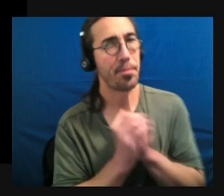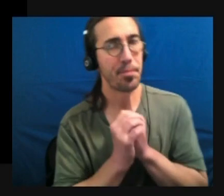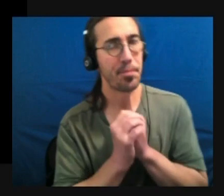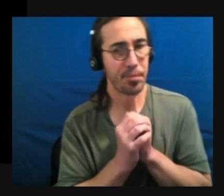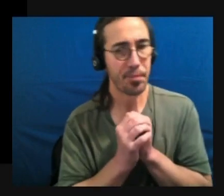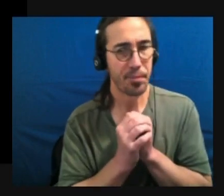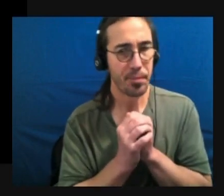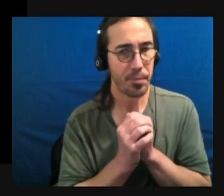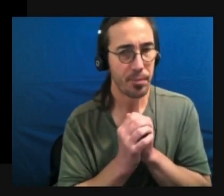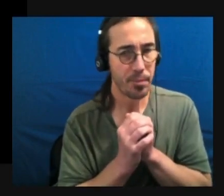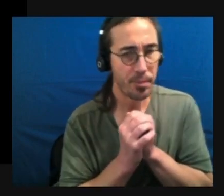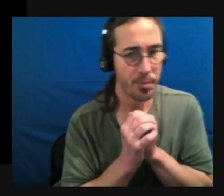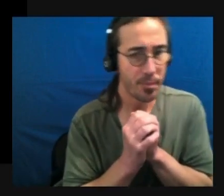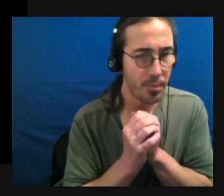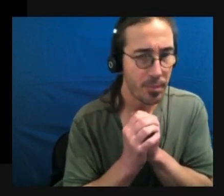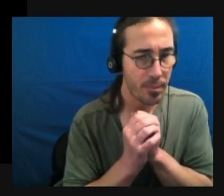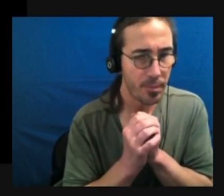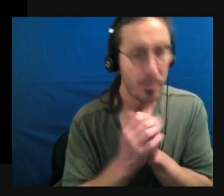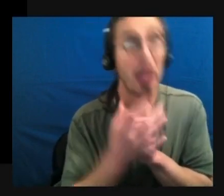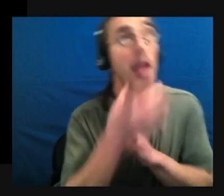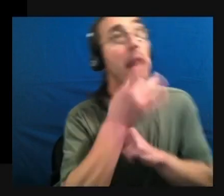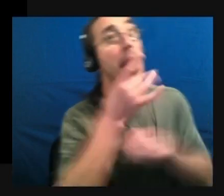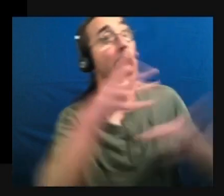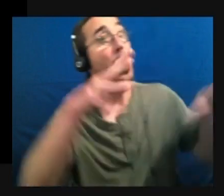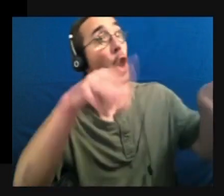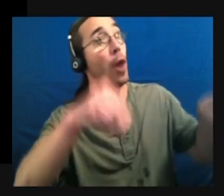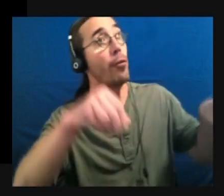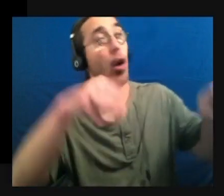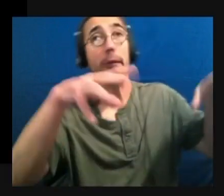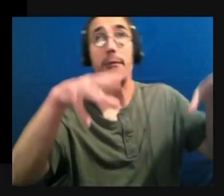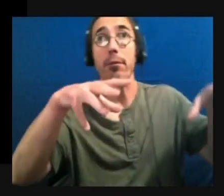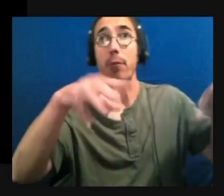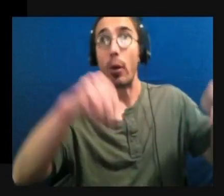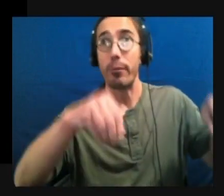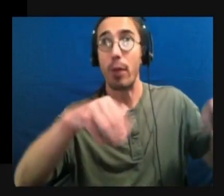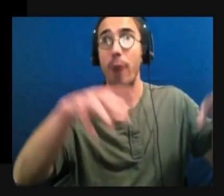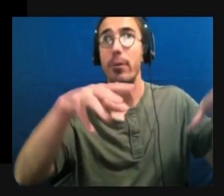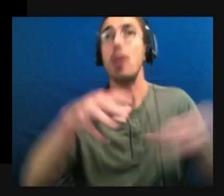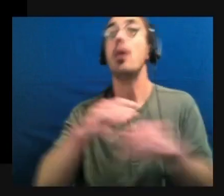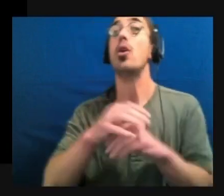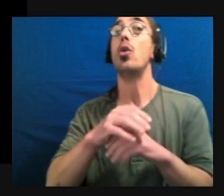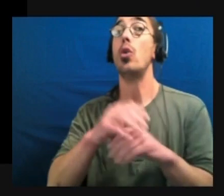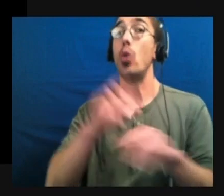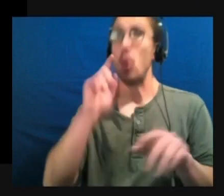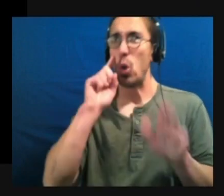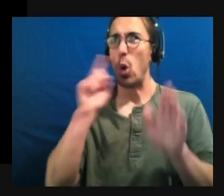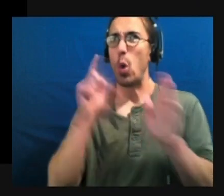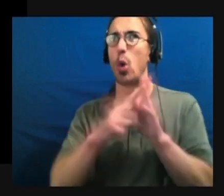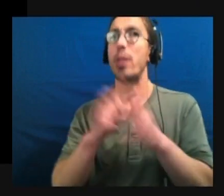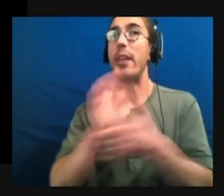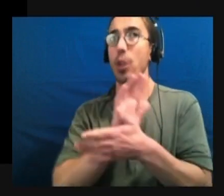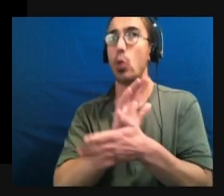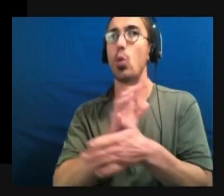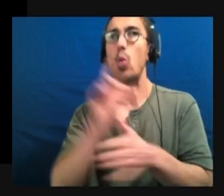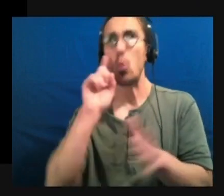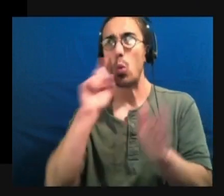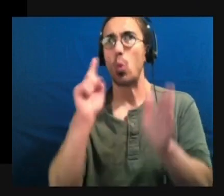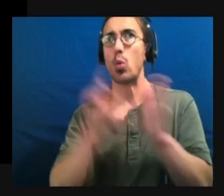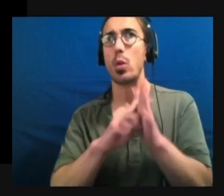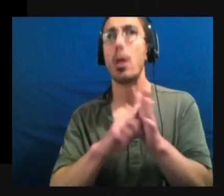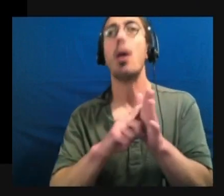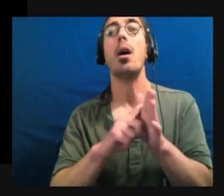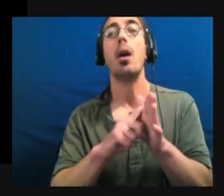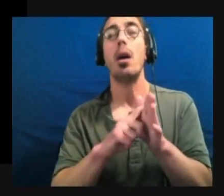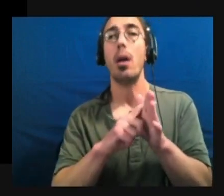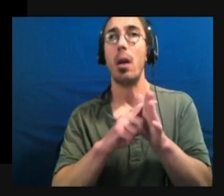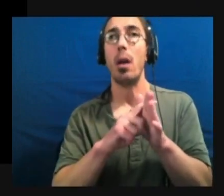Light on, light off. Light. Okay, so in this video, we see everything that we've